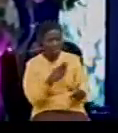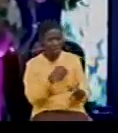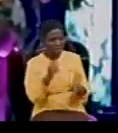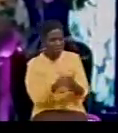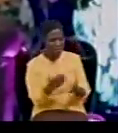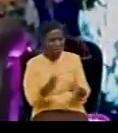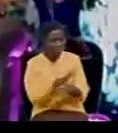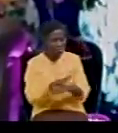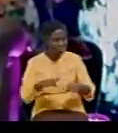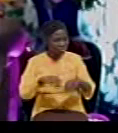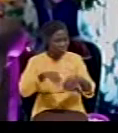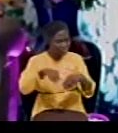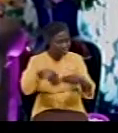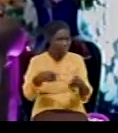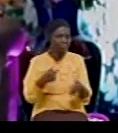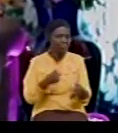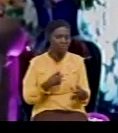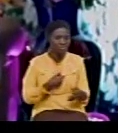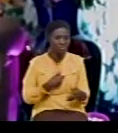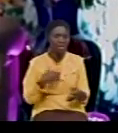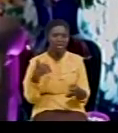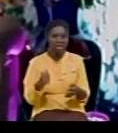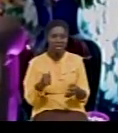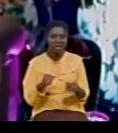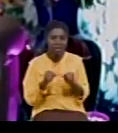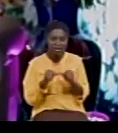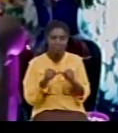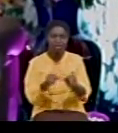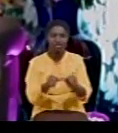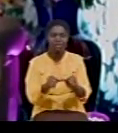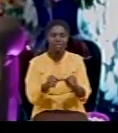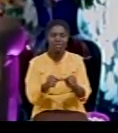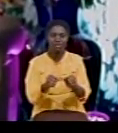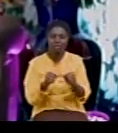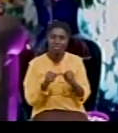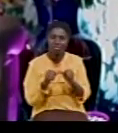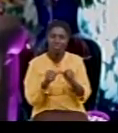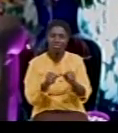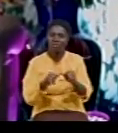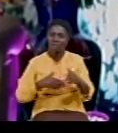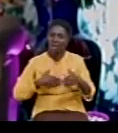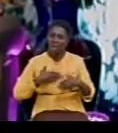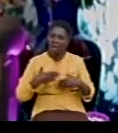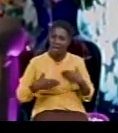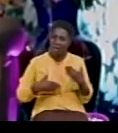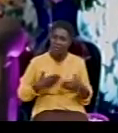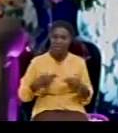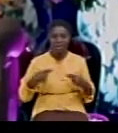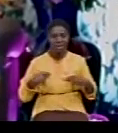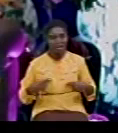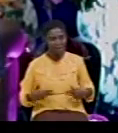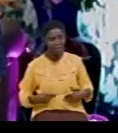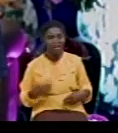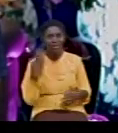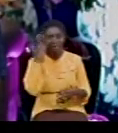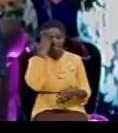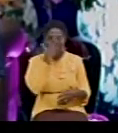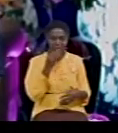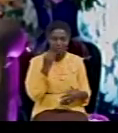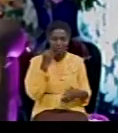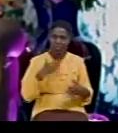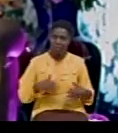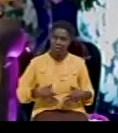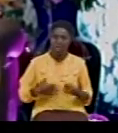a straight, continuous, gradual, happy, healthy, beautiful